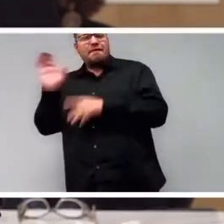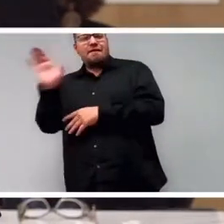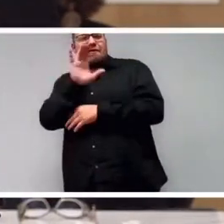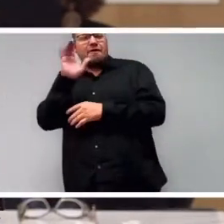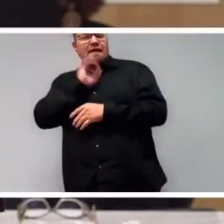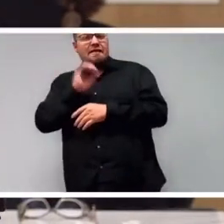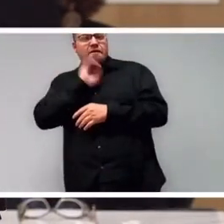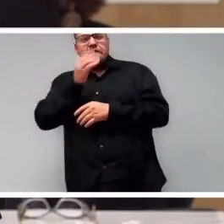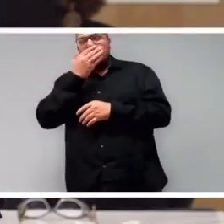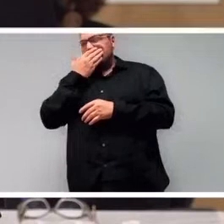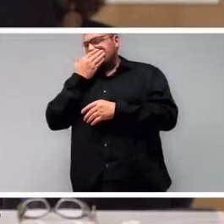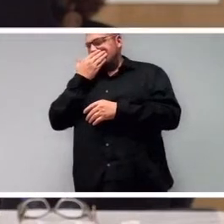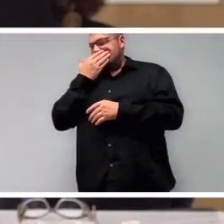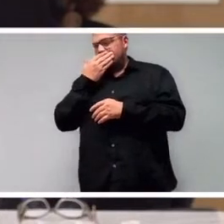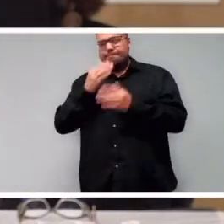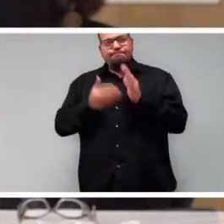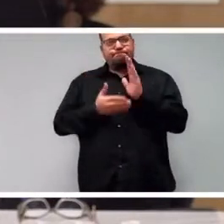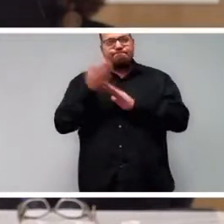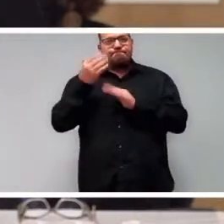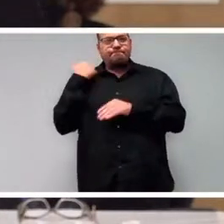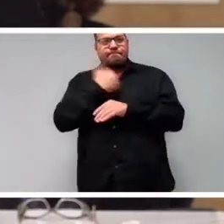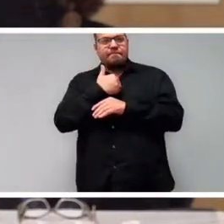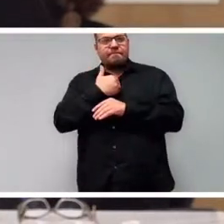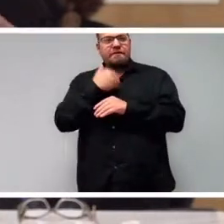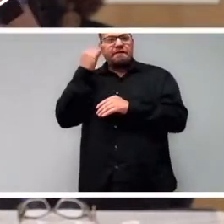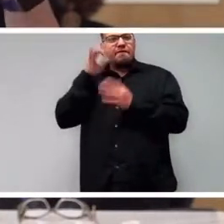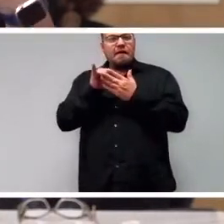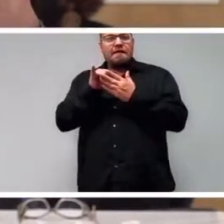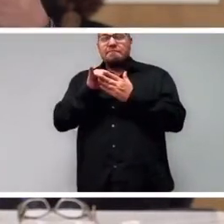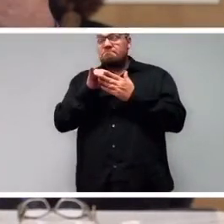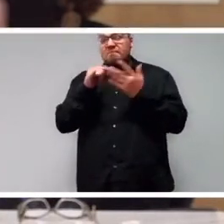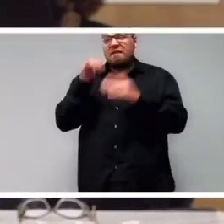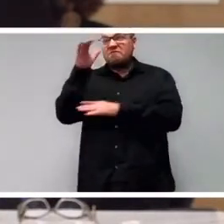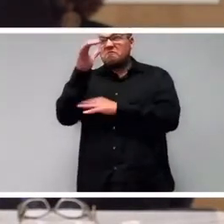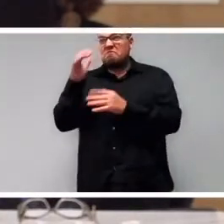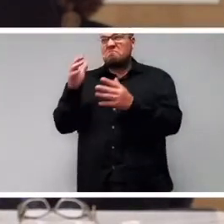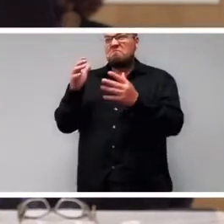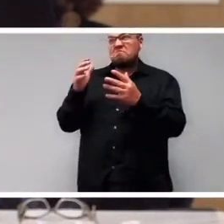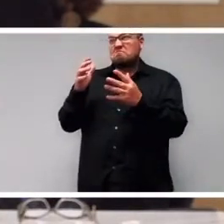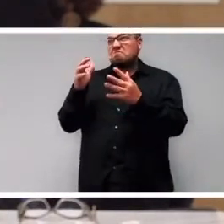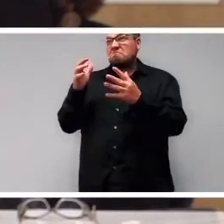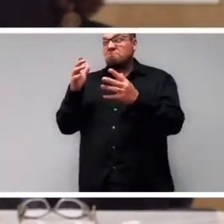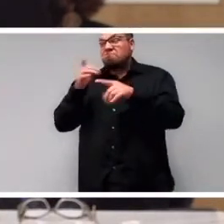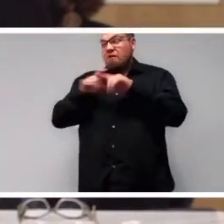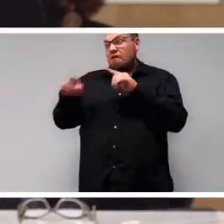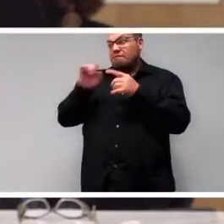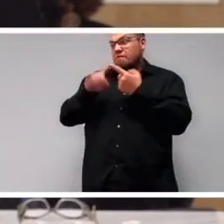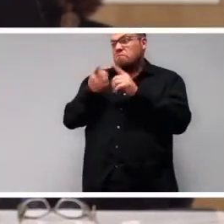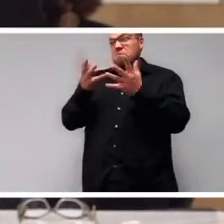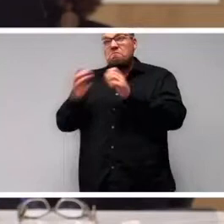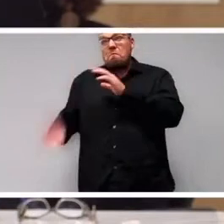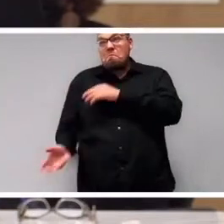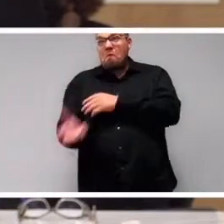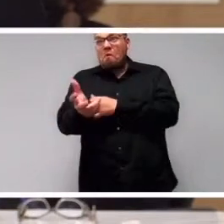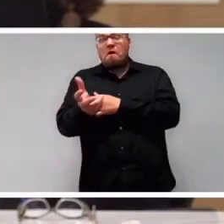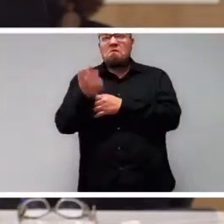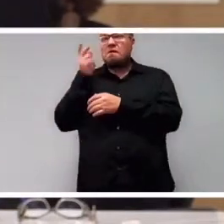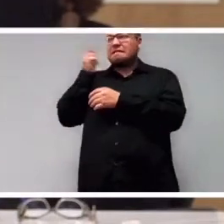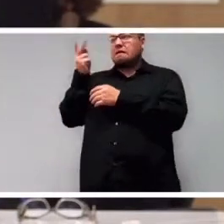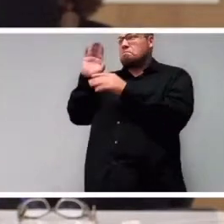when they leave us, if it's a Saturday afternoon, they know how to call a friend and say, hey, do you wanna go bowling? You wanna go see a movie? And so while it